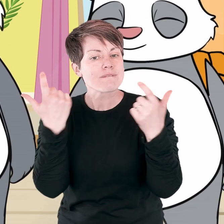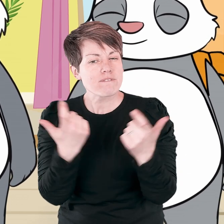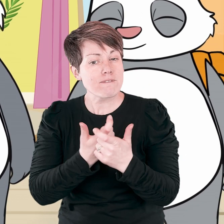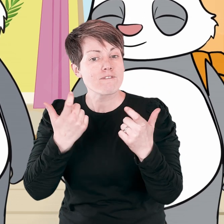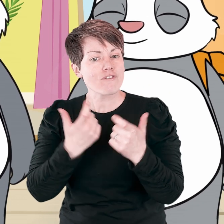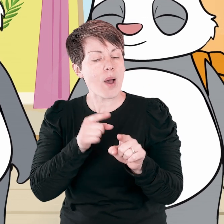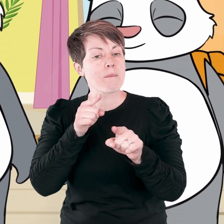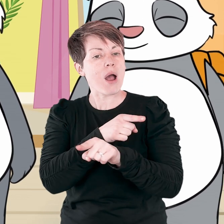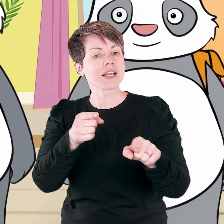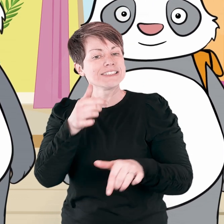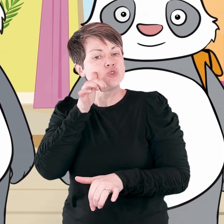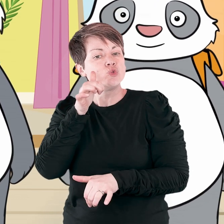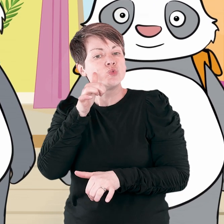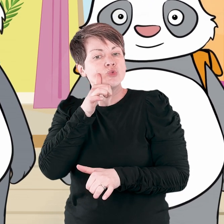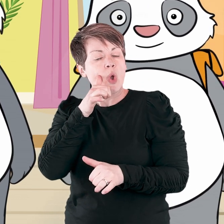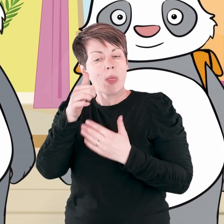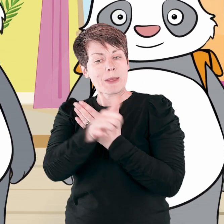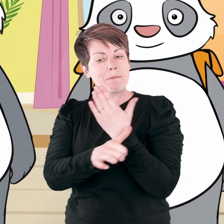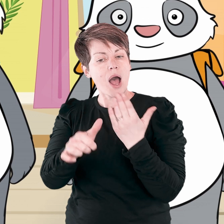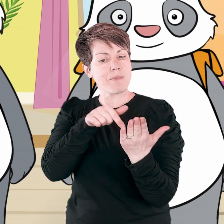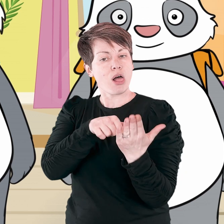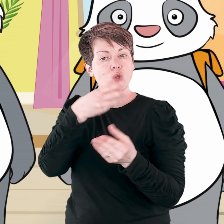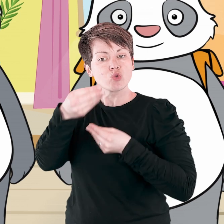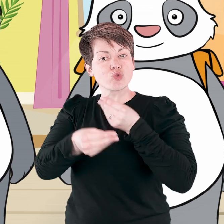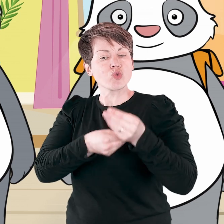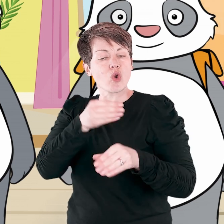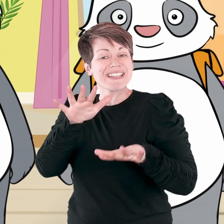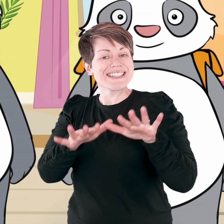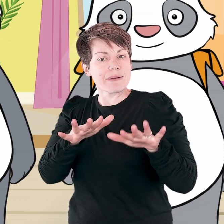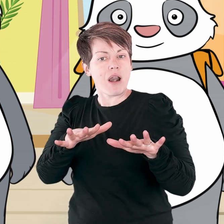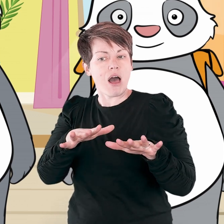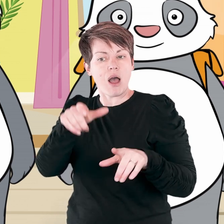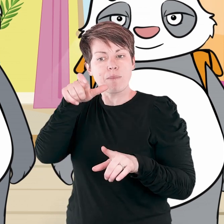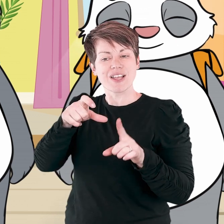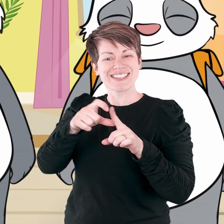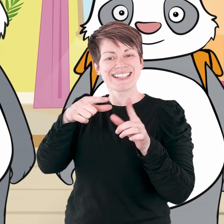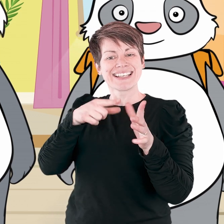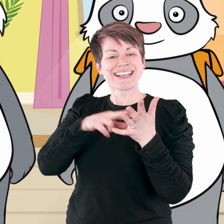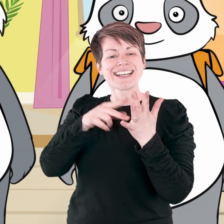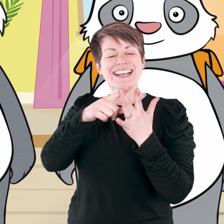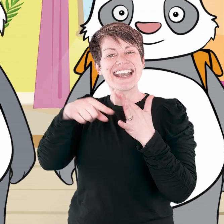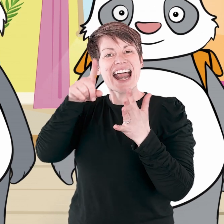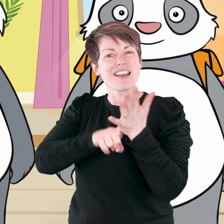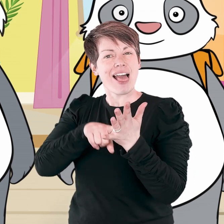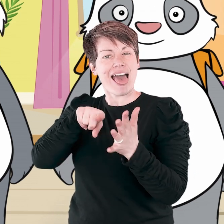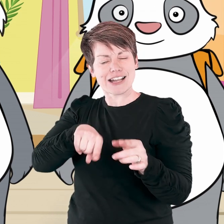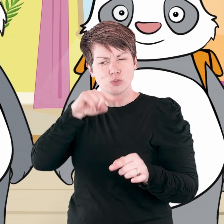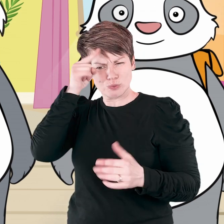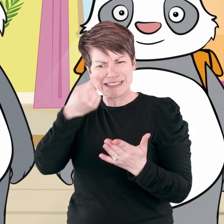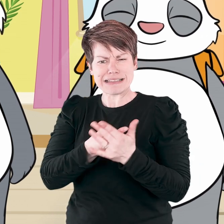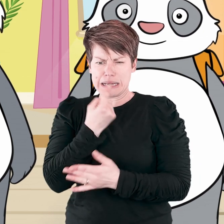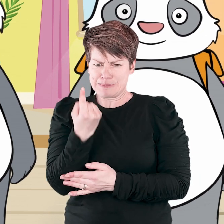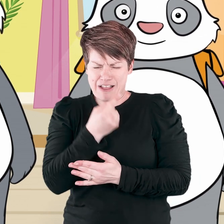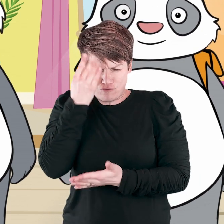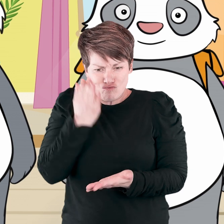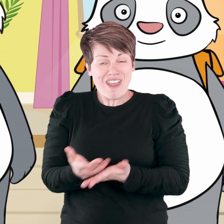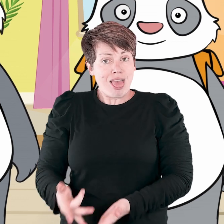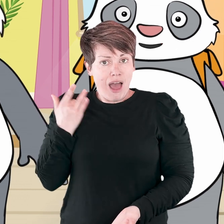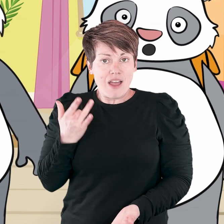of fun. But did you know that there's a story in the Bible where a man named Daniel had to play Would You Rather?